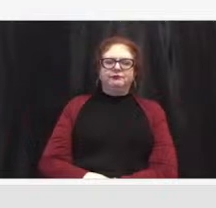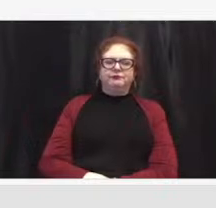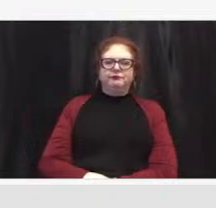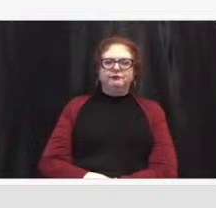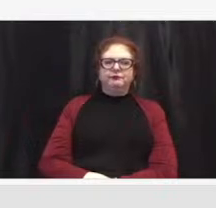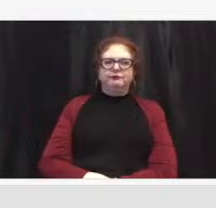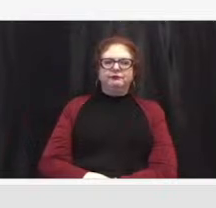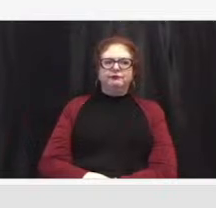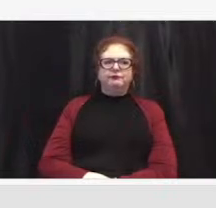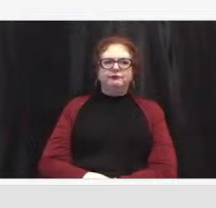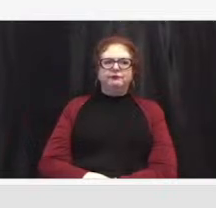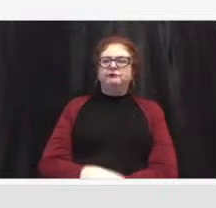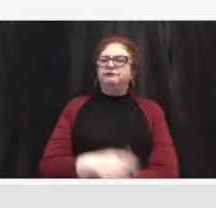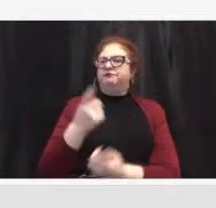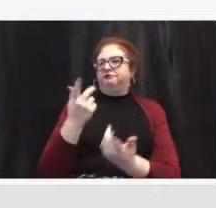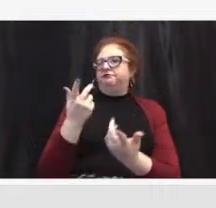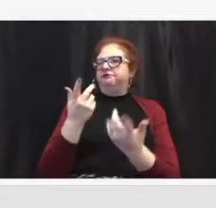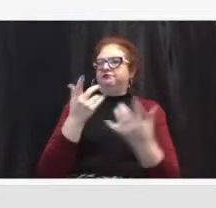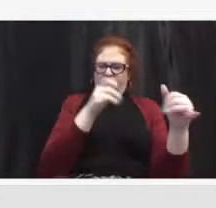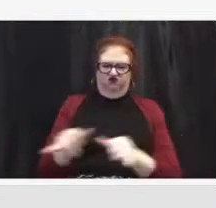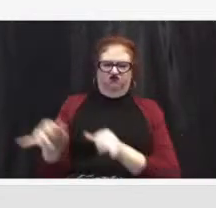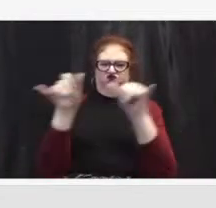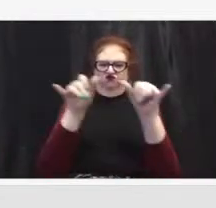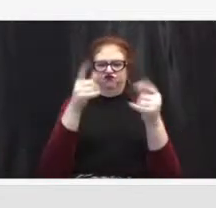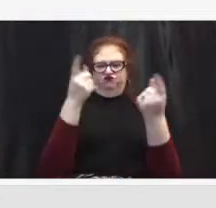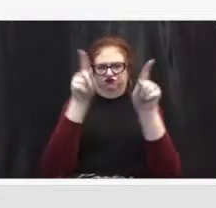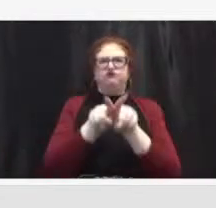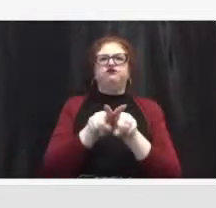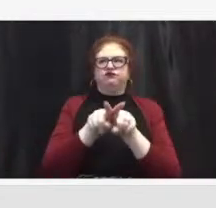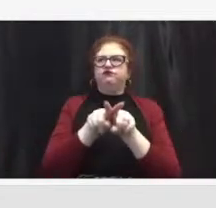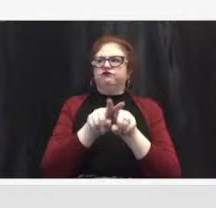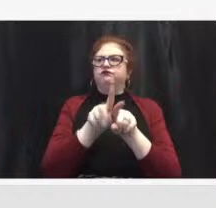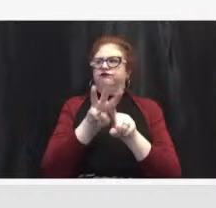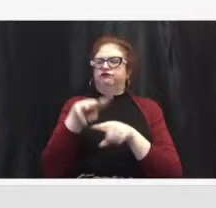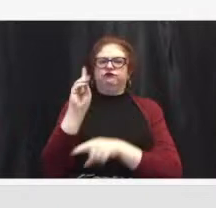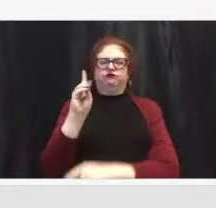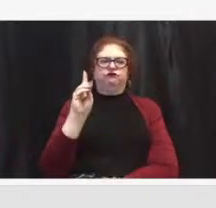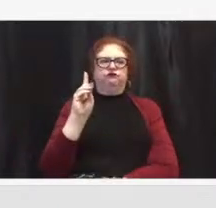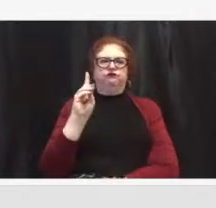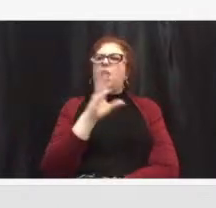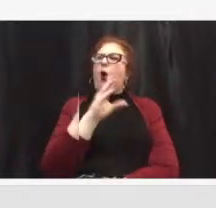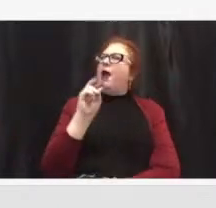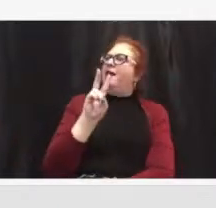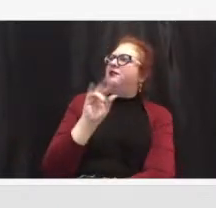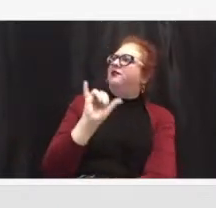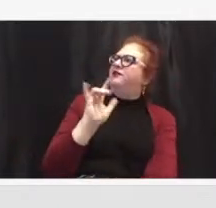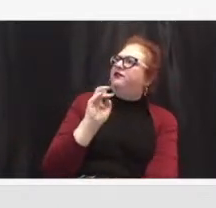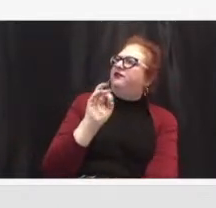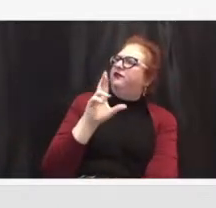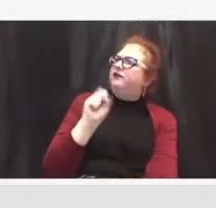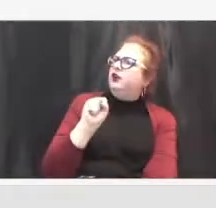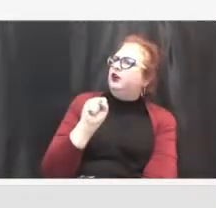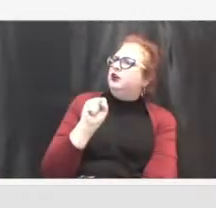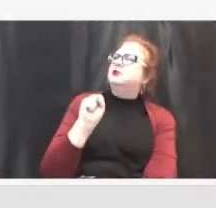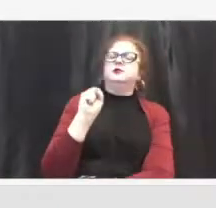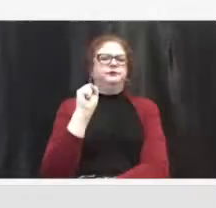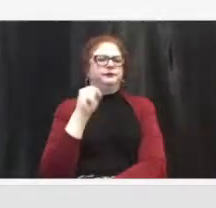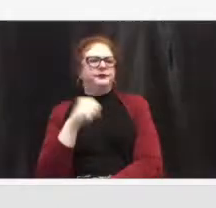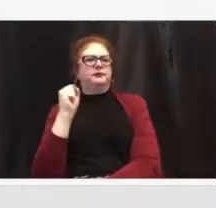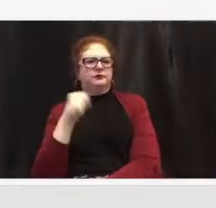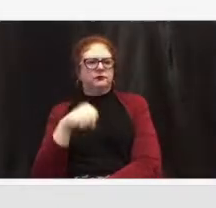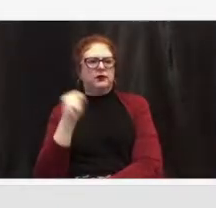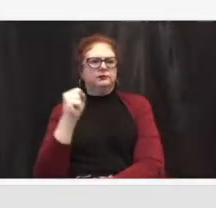It's unanimous. It's been withdrawn. You get Vickers? Oh, I'm sorry, in Vickers. Yes. Yes. All